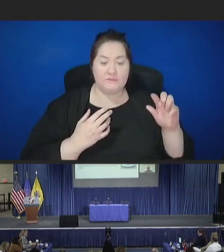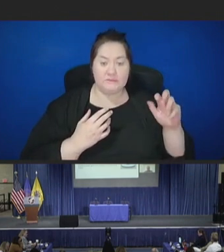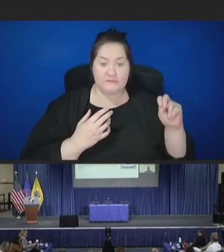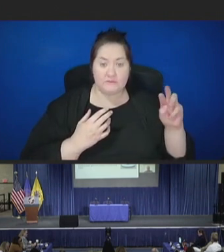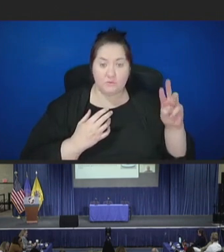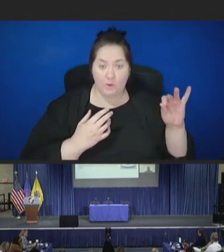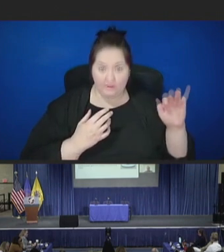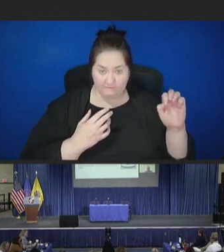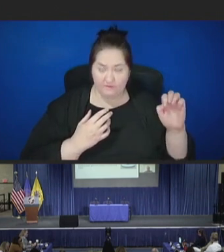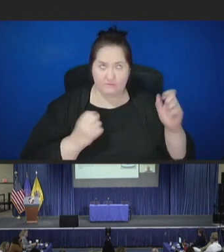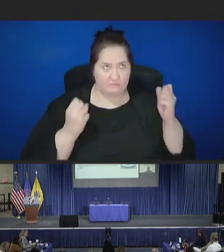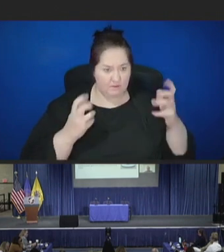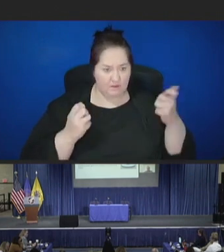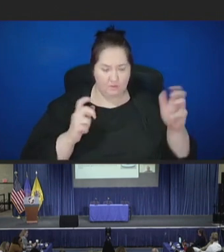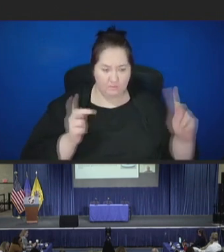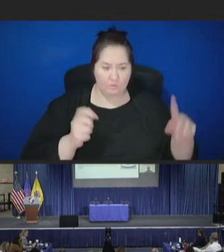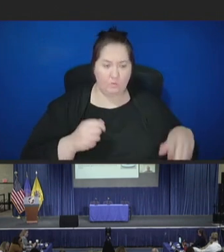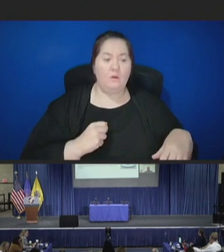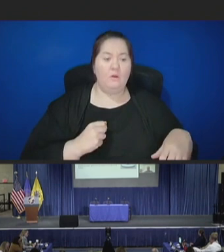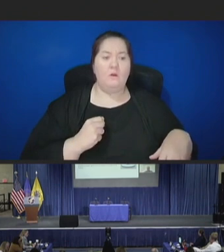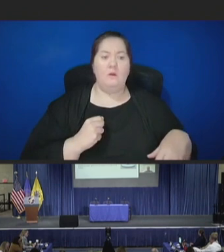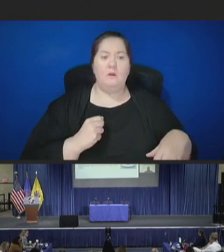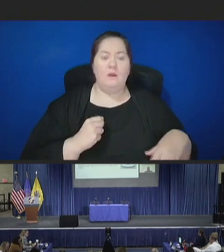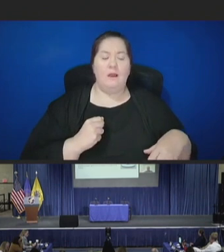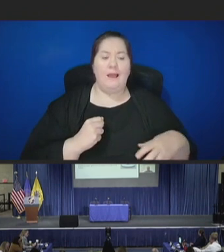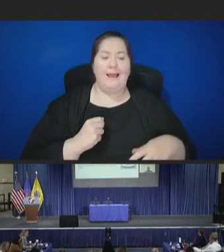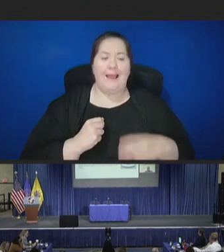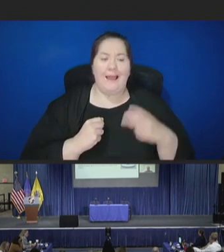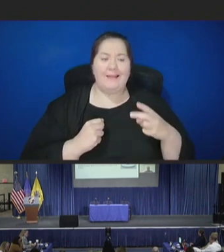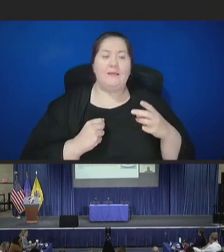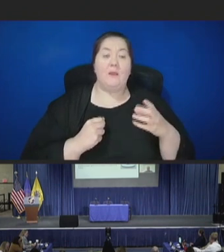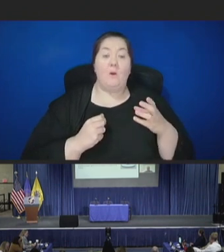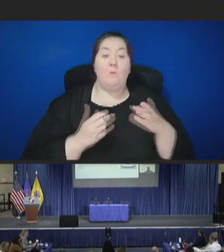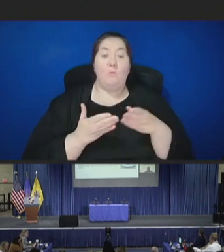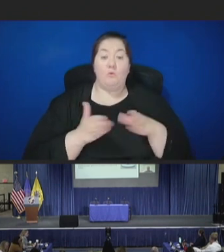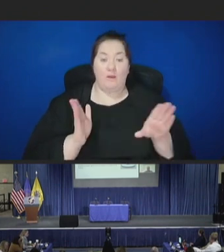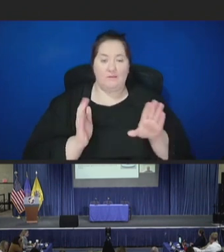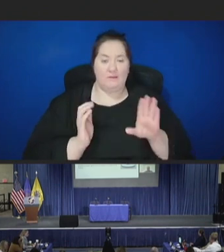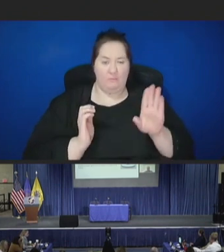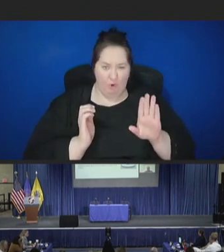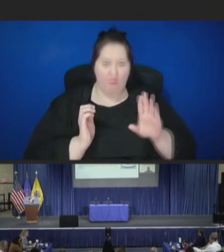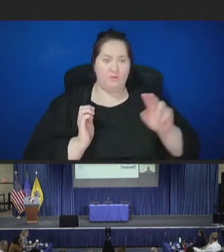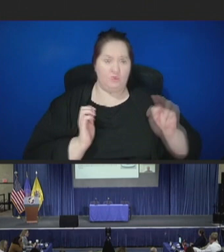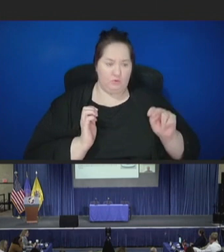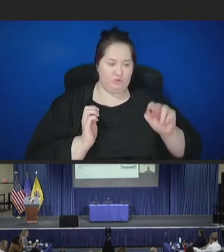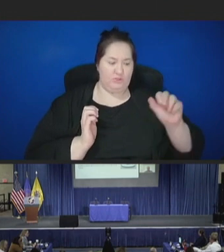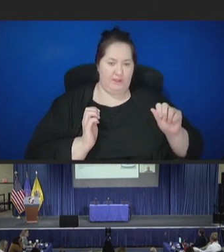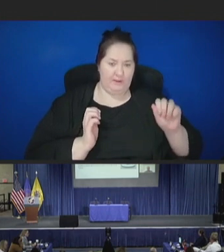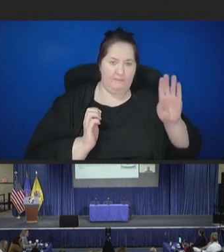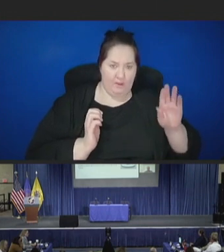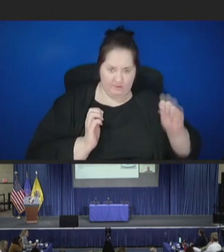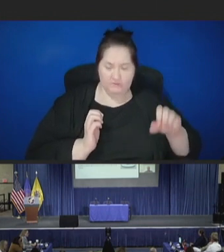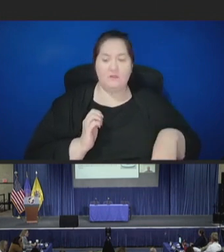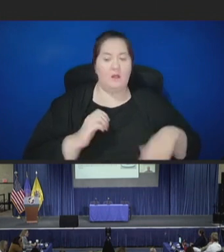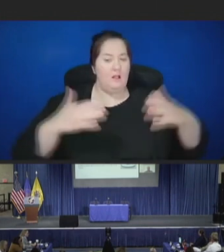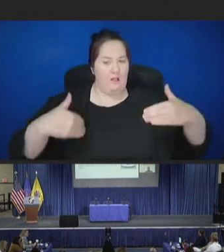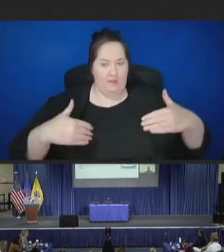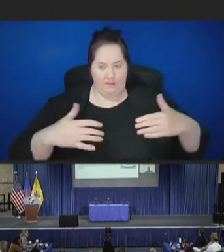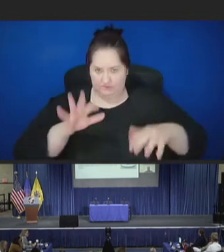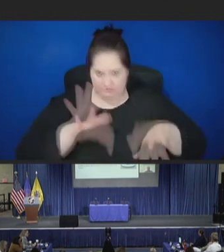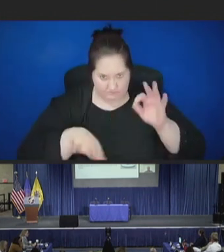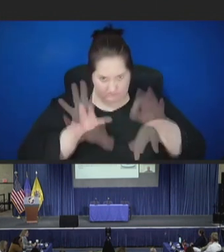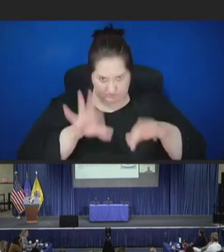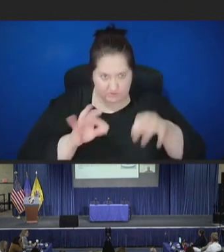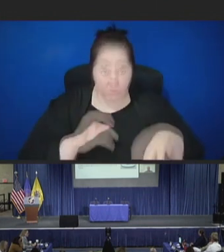others, many highly potent broadly neutralizing antibodies against HIV have been discovered. They do